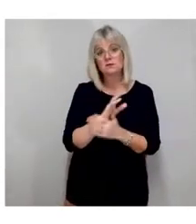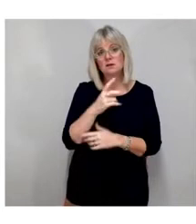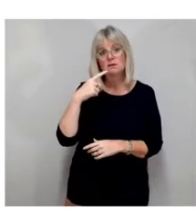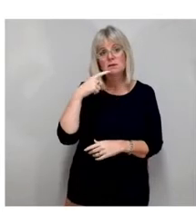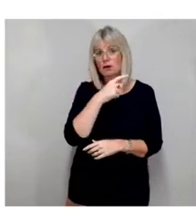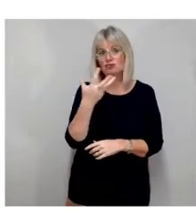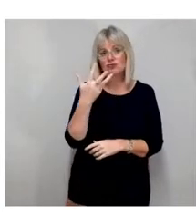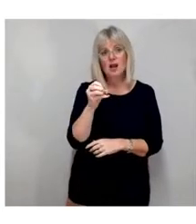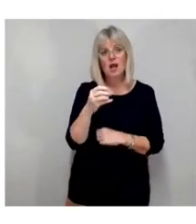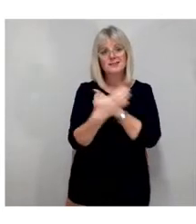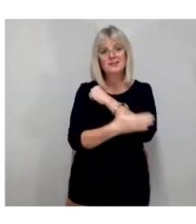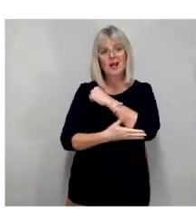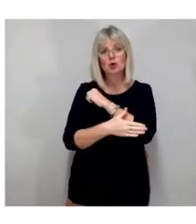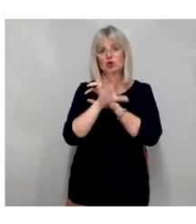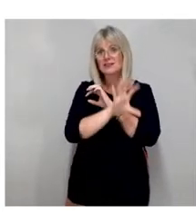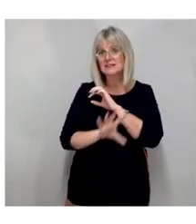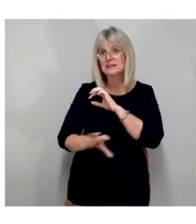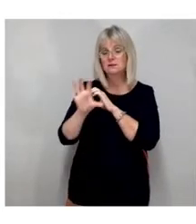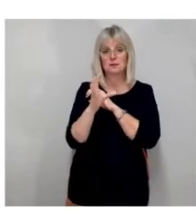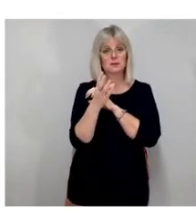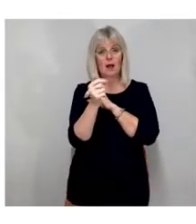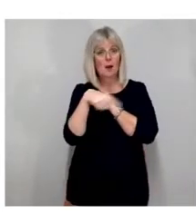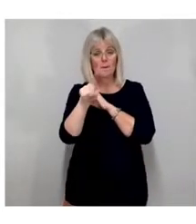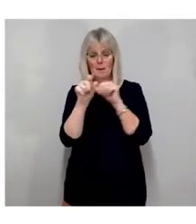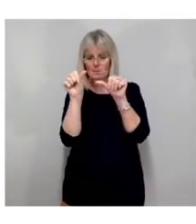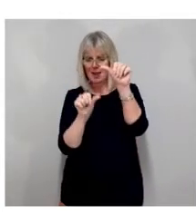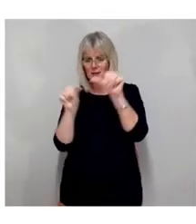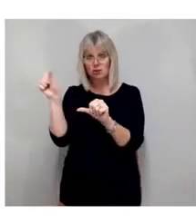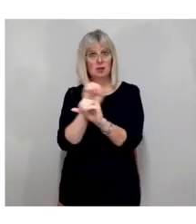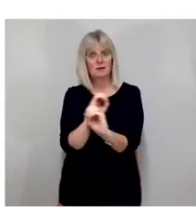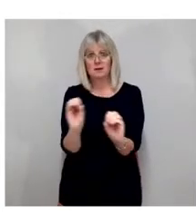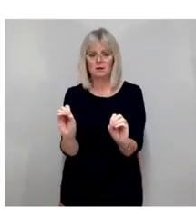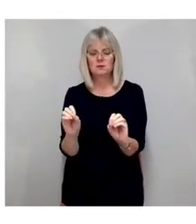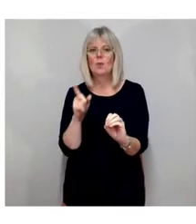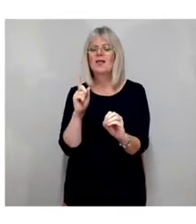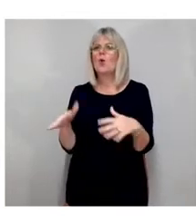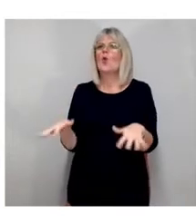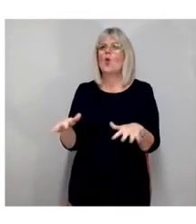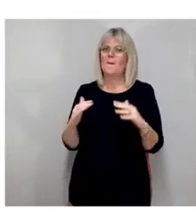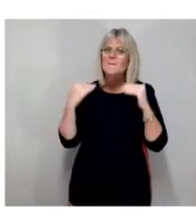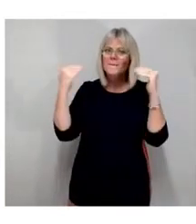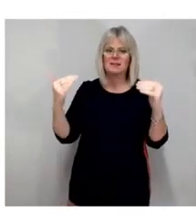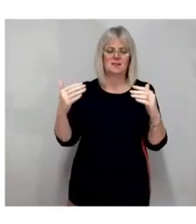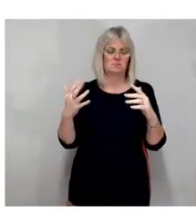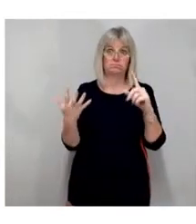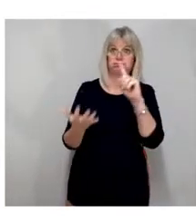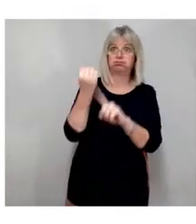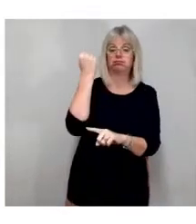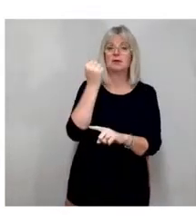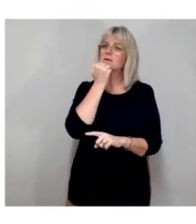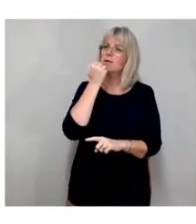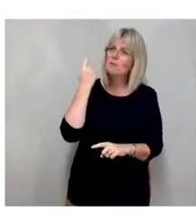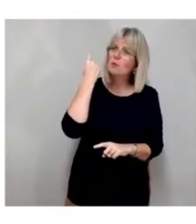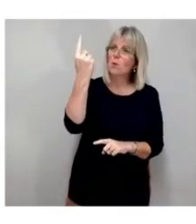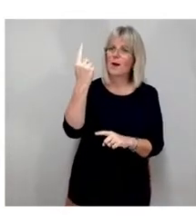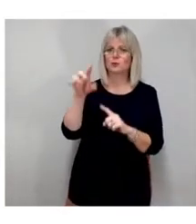75 where we actually measure our employer brand. So it's a pretty big job to say we'll be number one employer of choice for people with disabilities across the